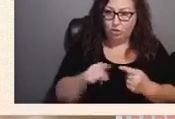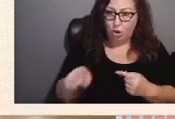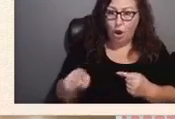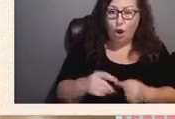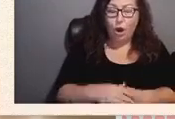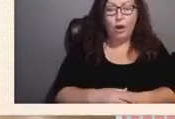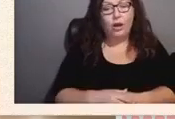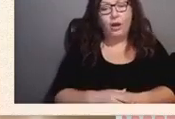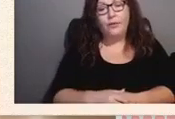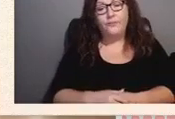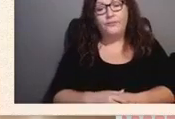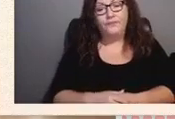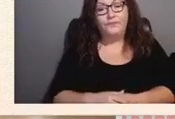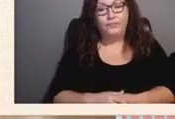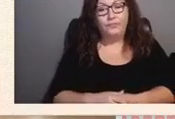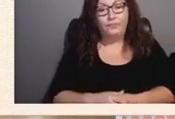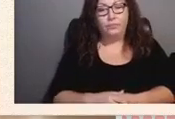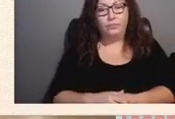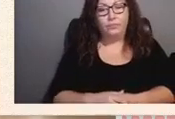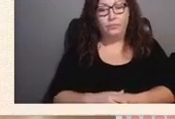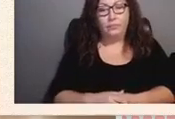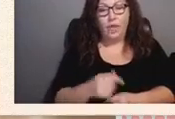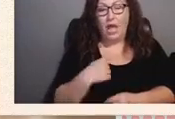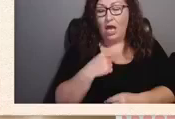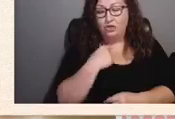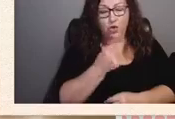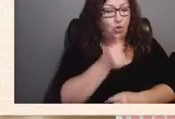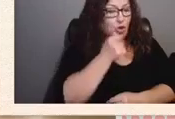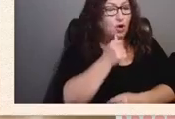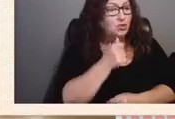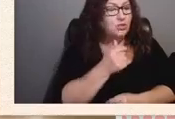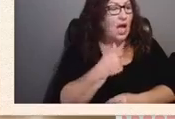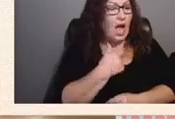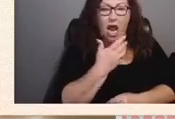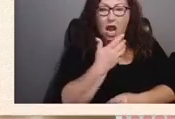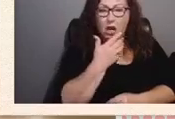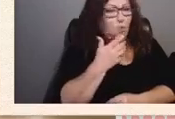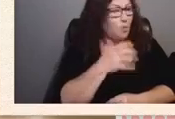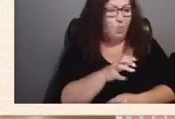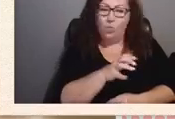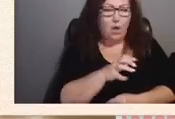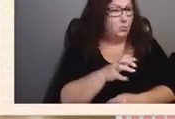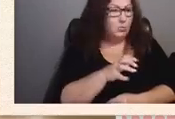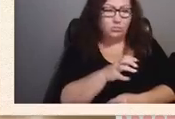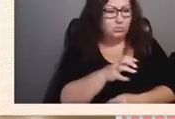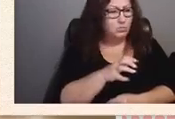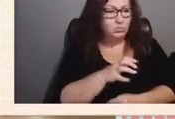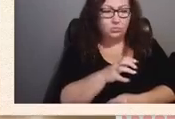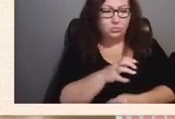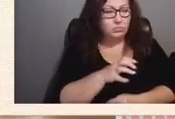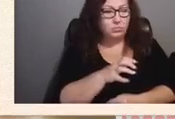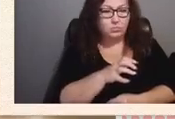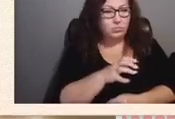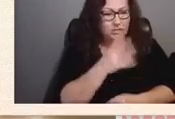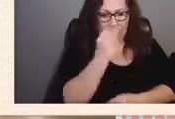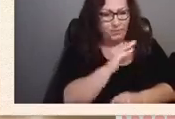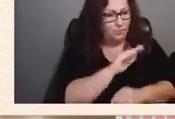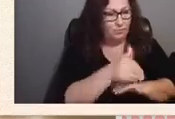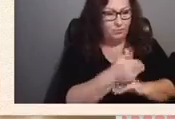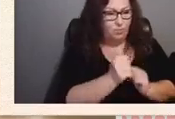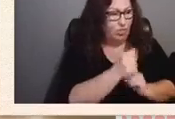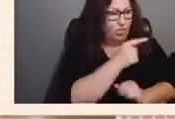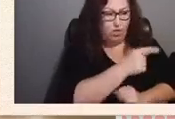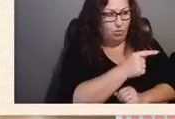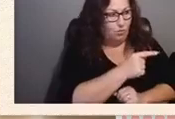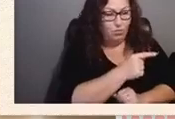And I told the girls, you know what? I don't want to spend the night with you. I don't